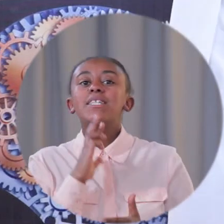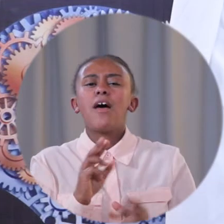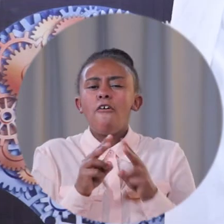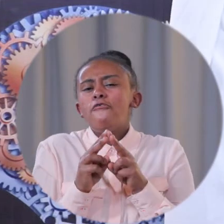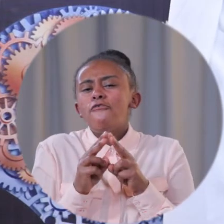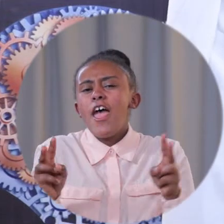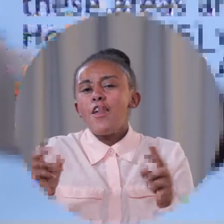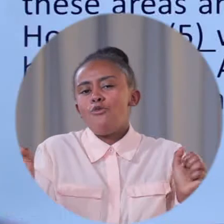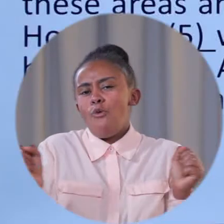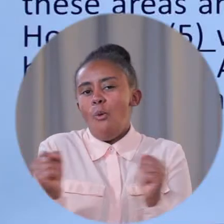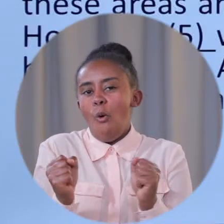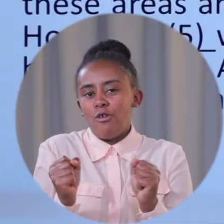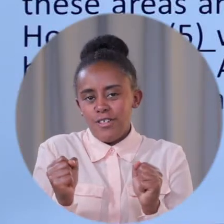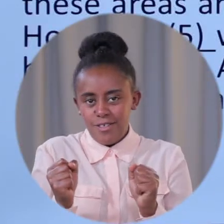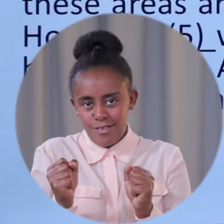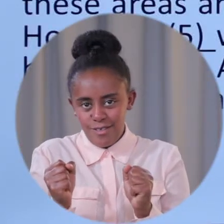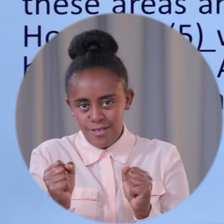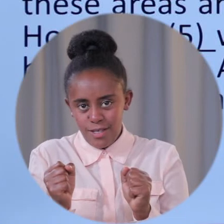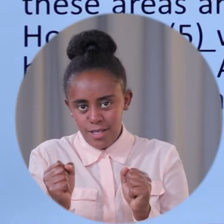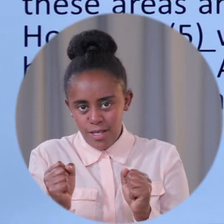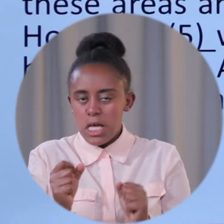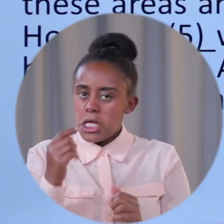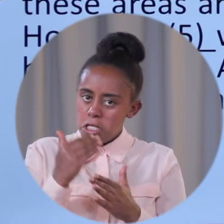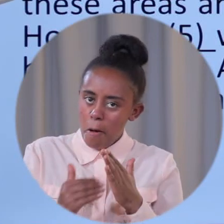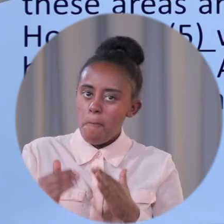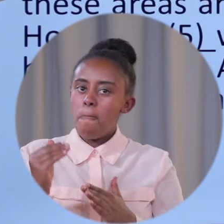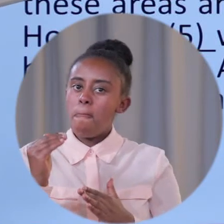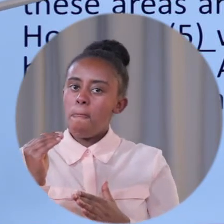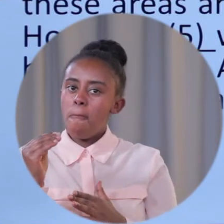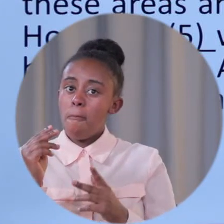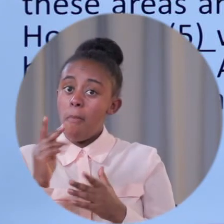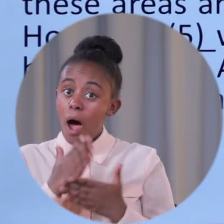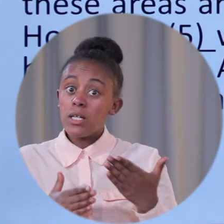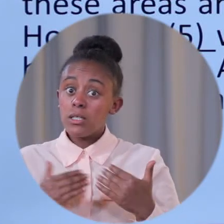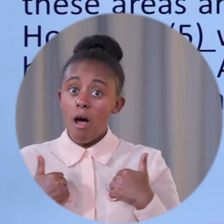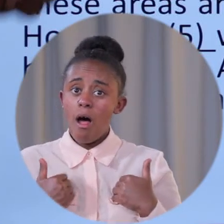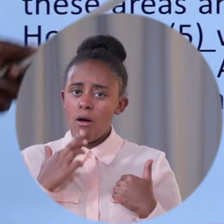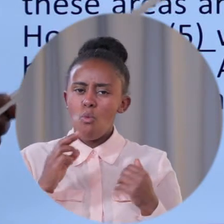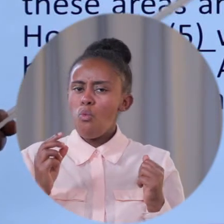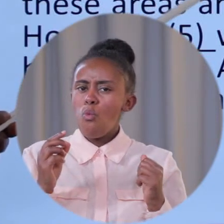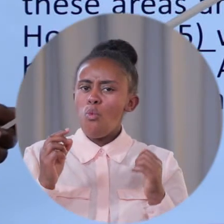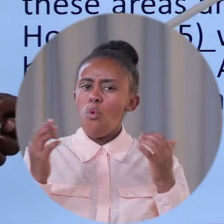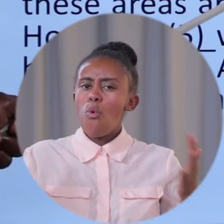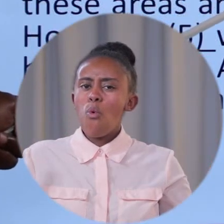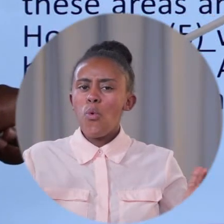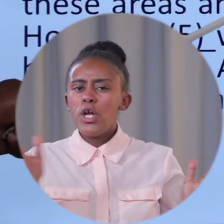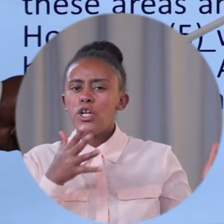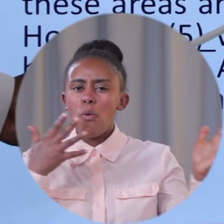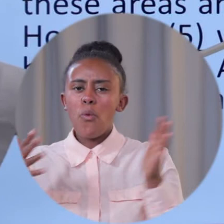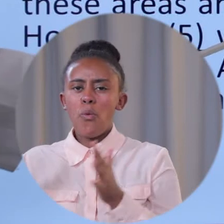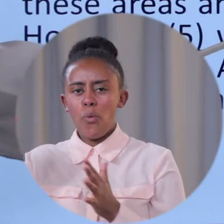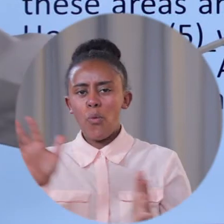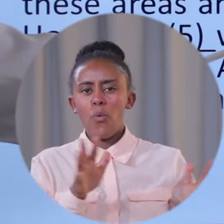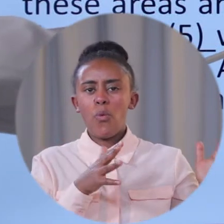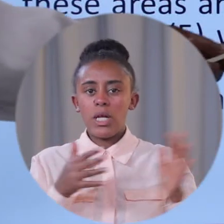very cold. Some parts are very windy and